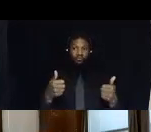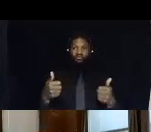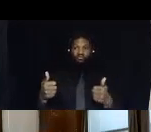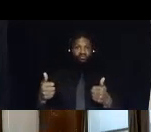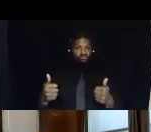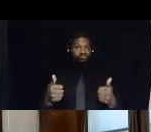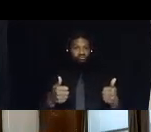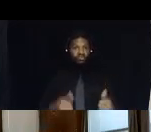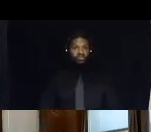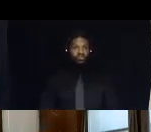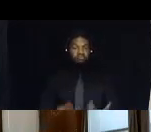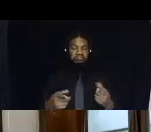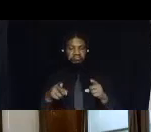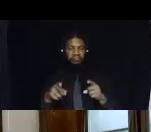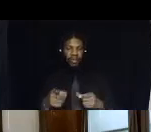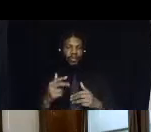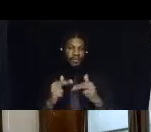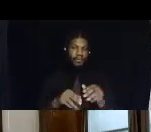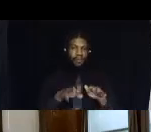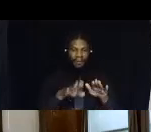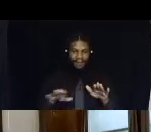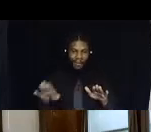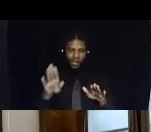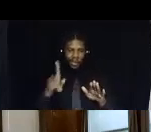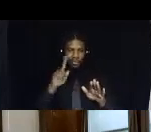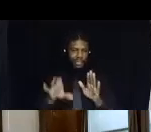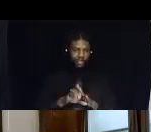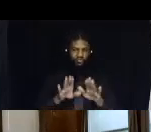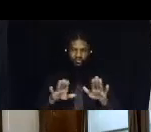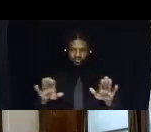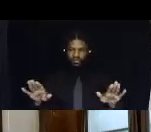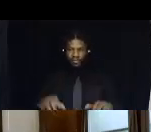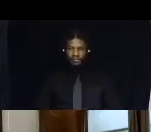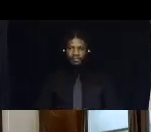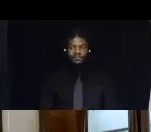as they build their collage.